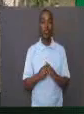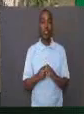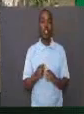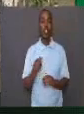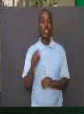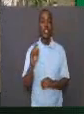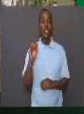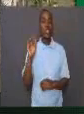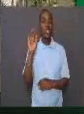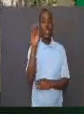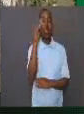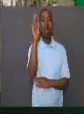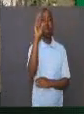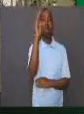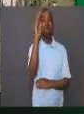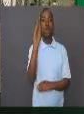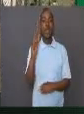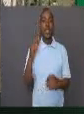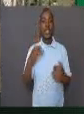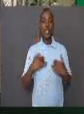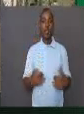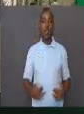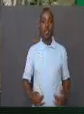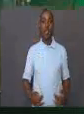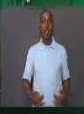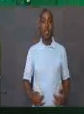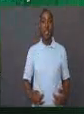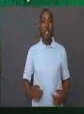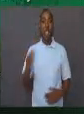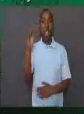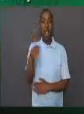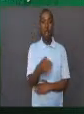giraffes, zebras, and elephants.